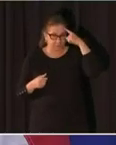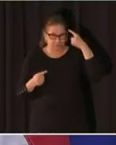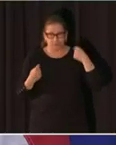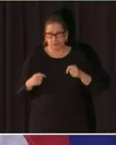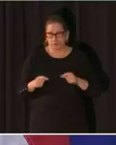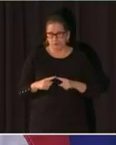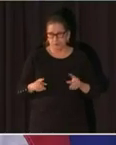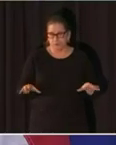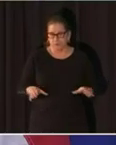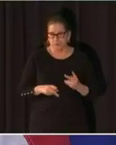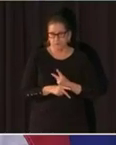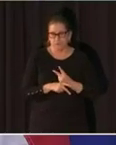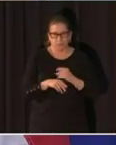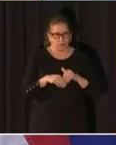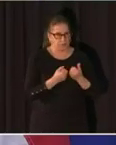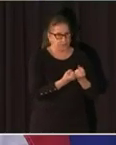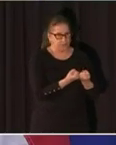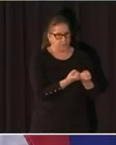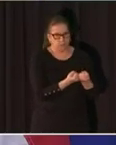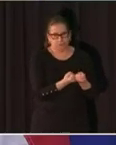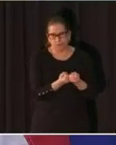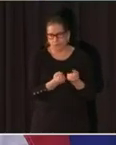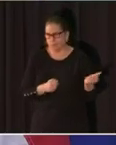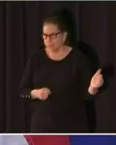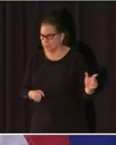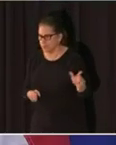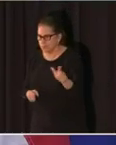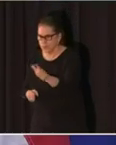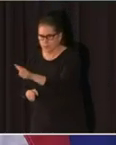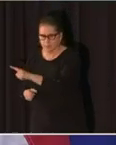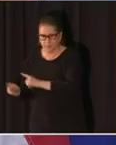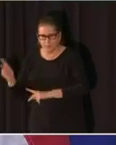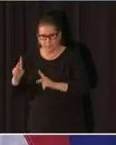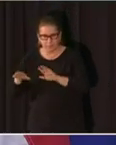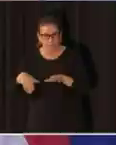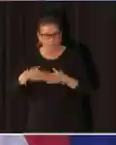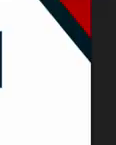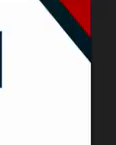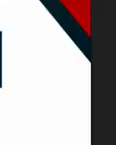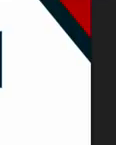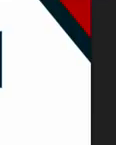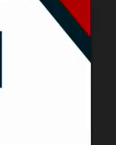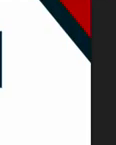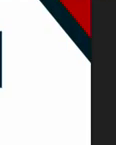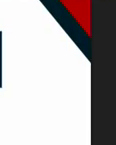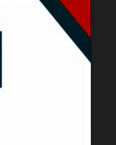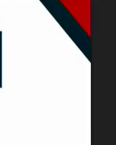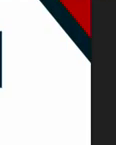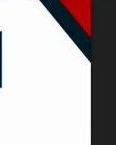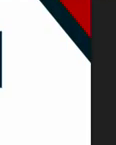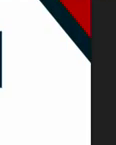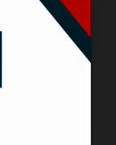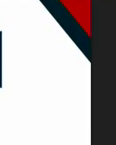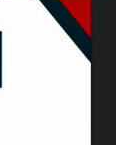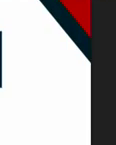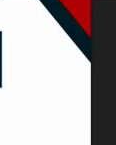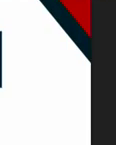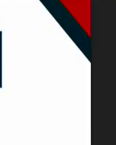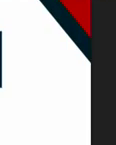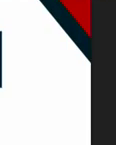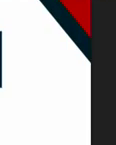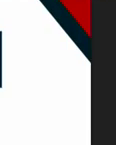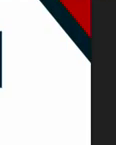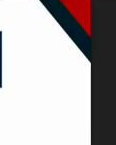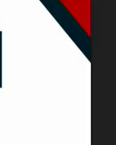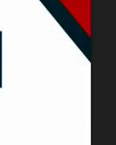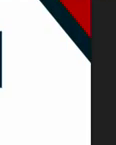On Monday, this is part of what's next in serving our vulnerable populations. When we were